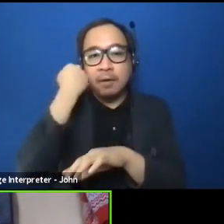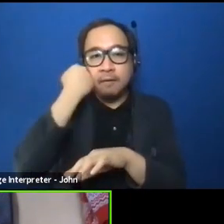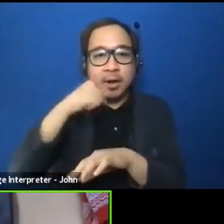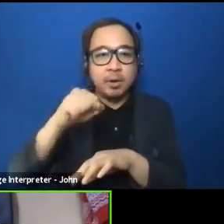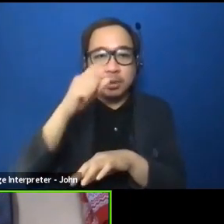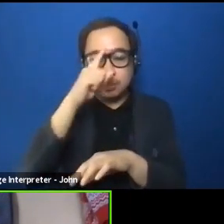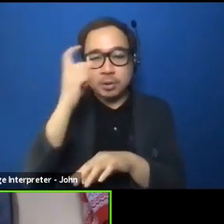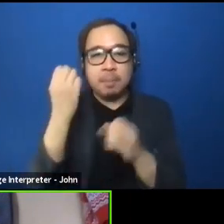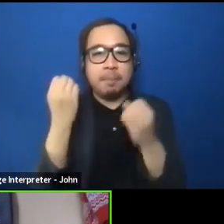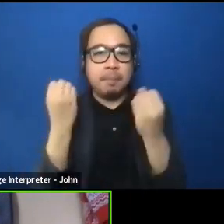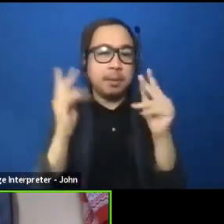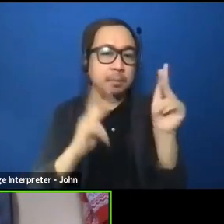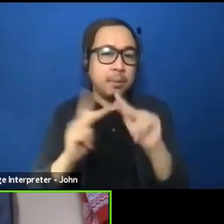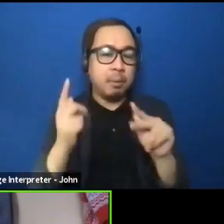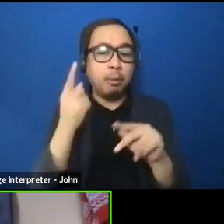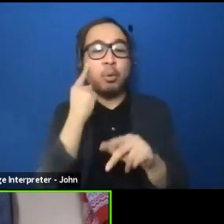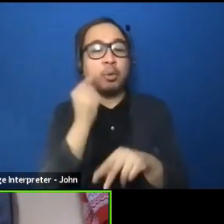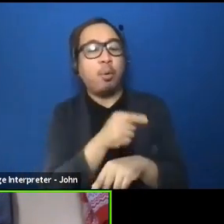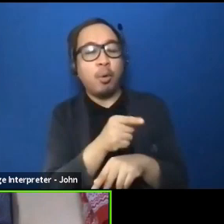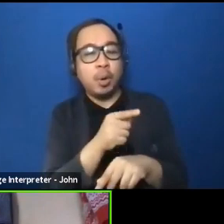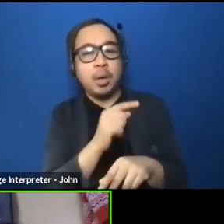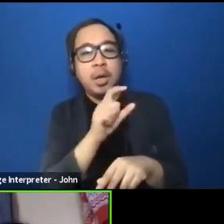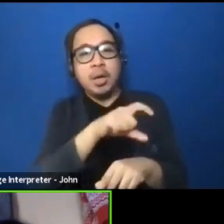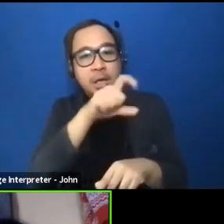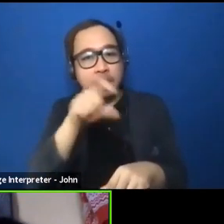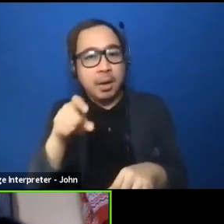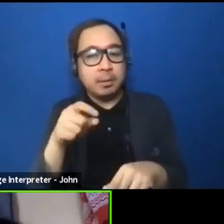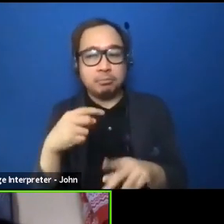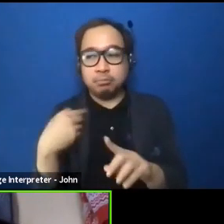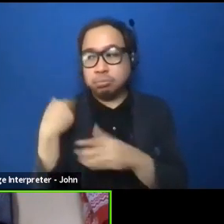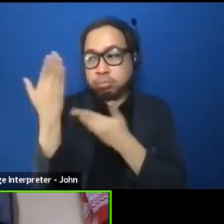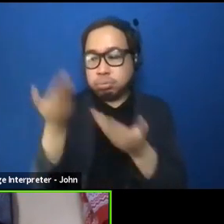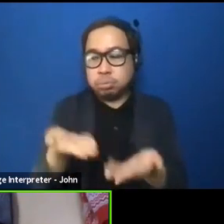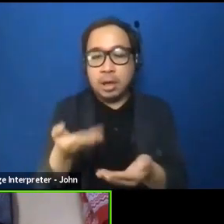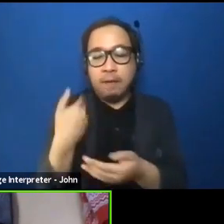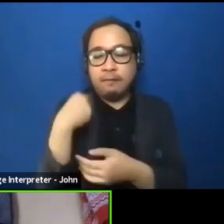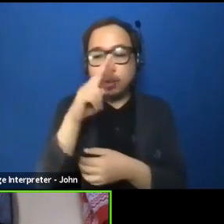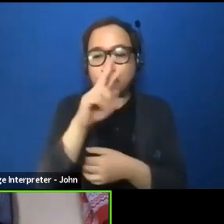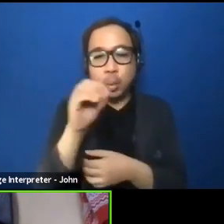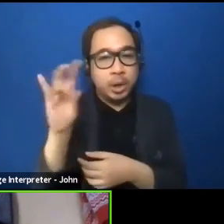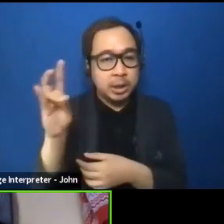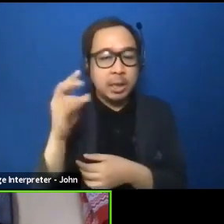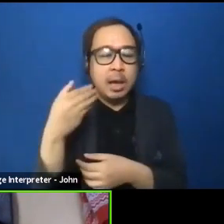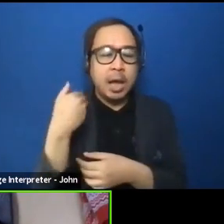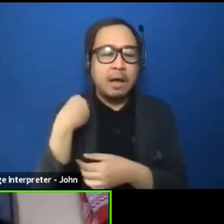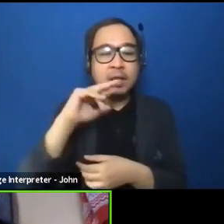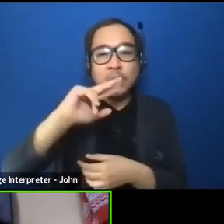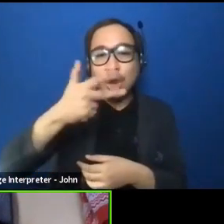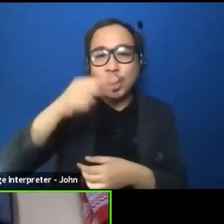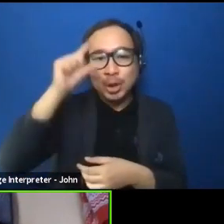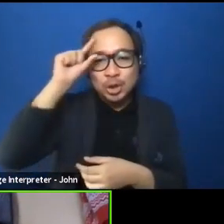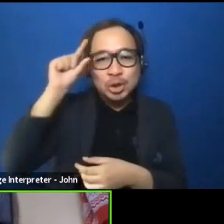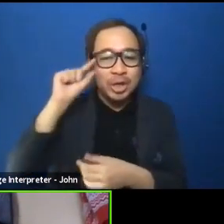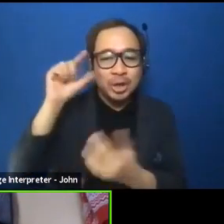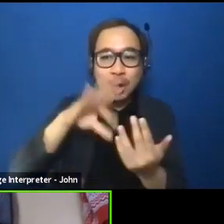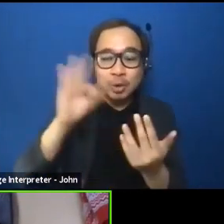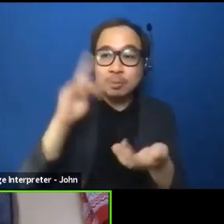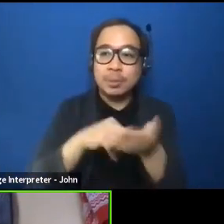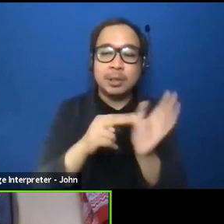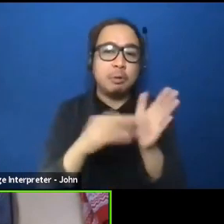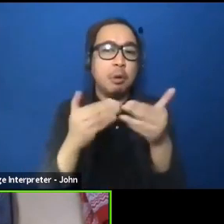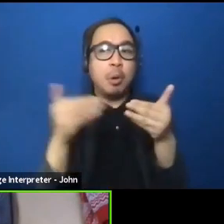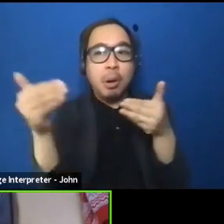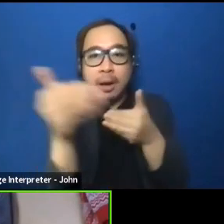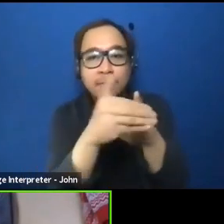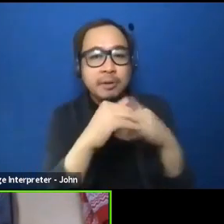of people think, oh, Nepal brought, like, from 2007, brought a third gender option. So it's a very progressive move